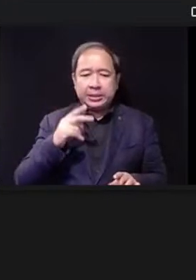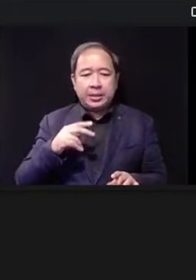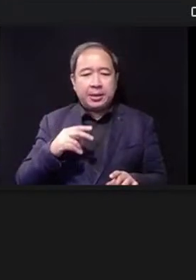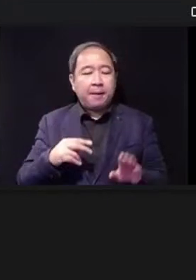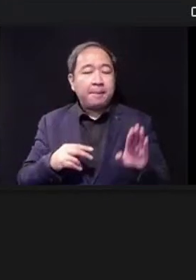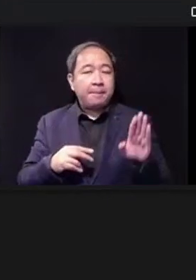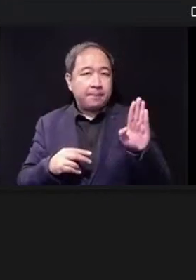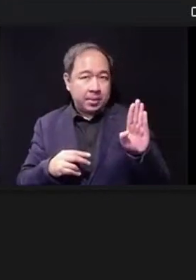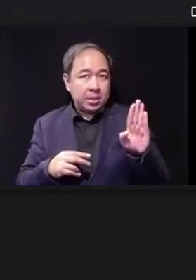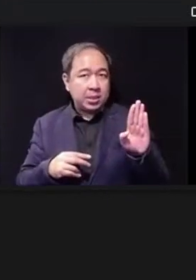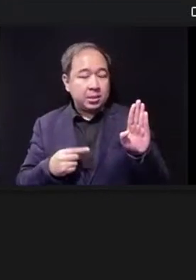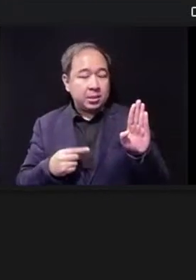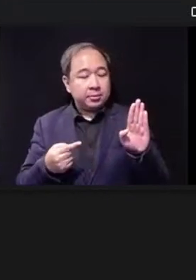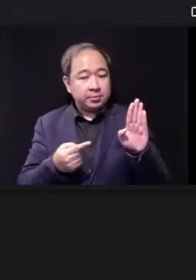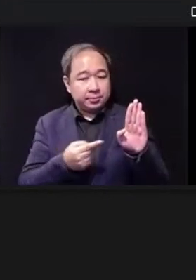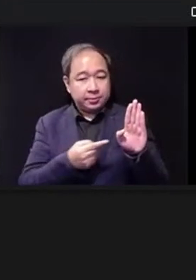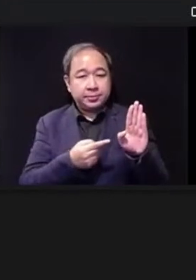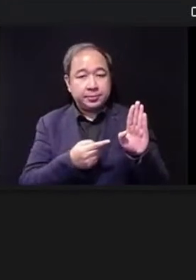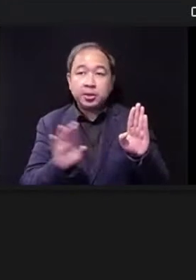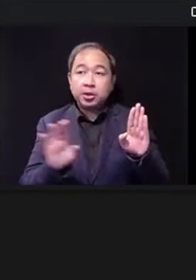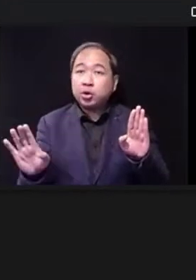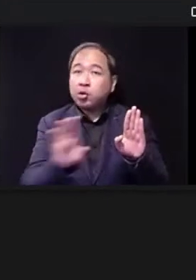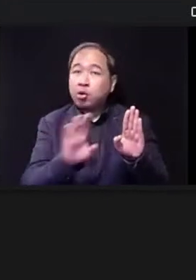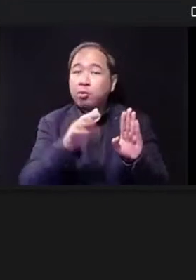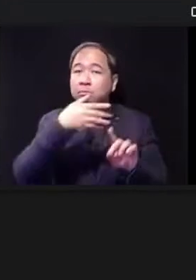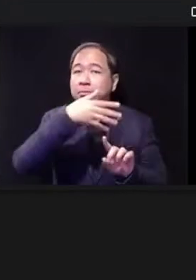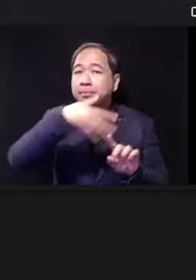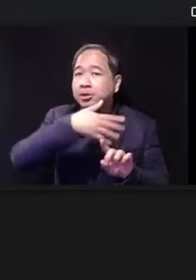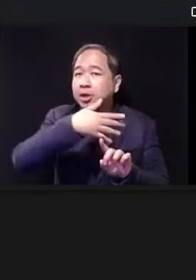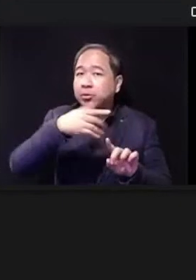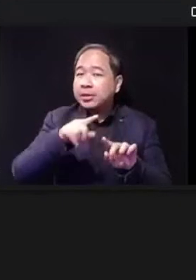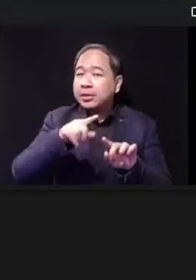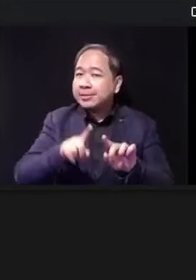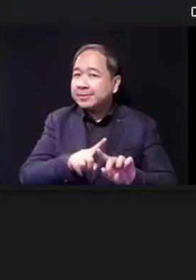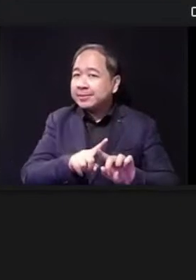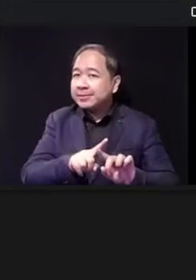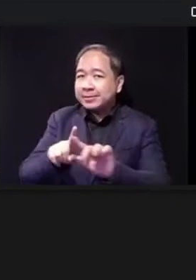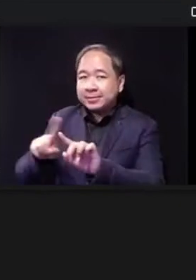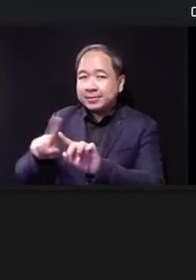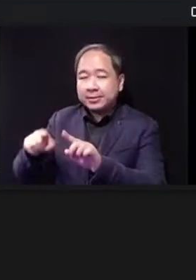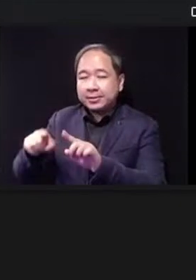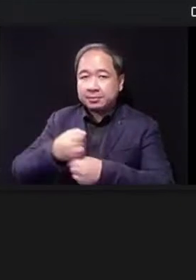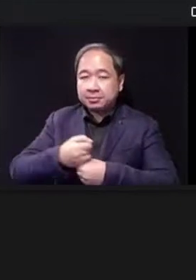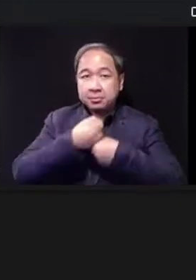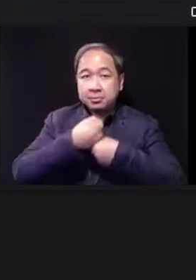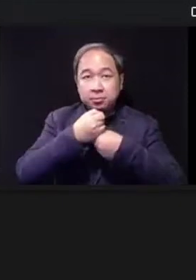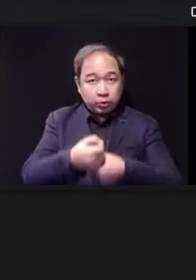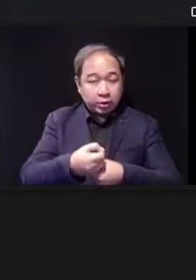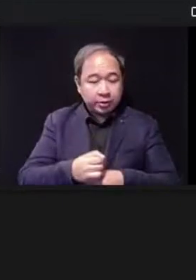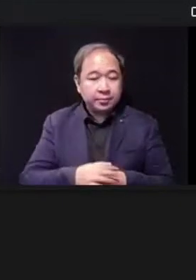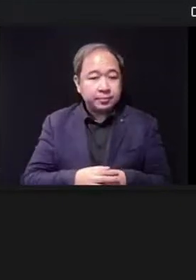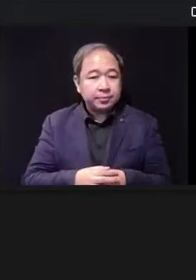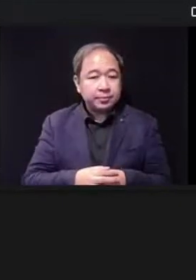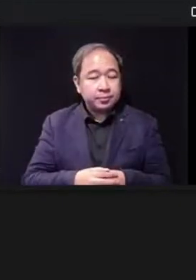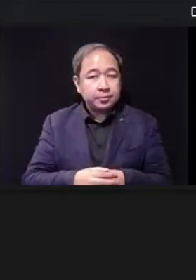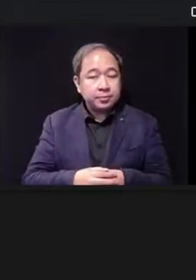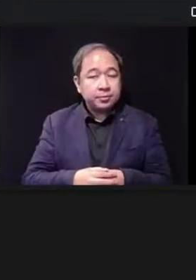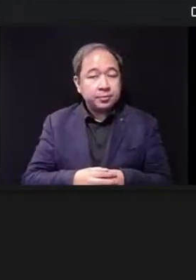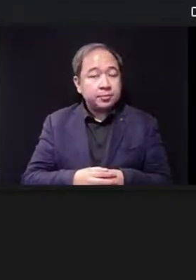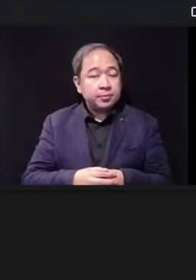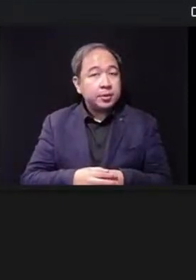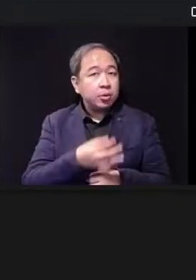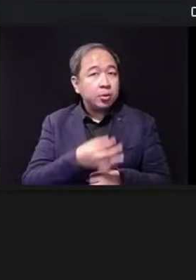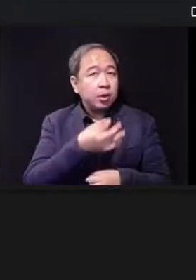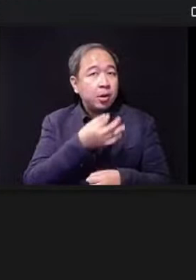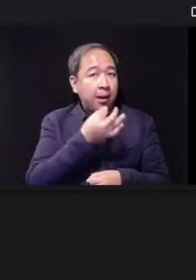reflects the credentials from the various delegations. So may I request the Secretariat